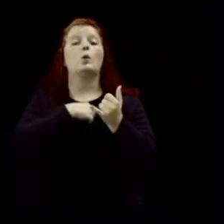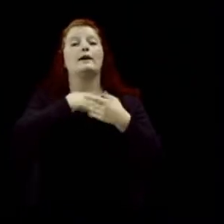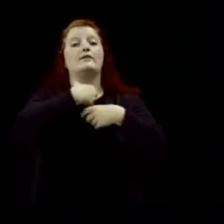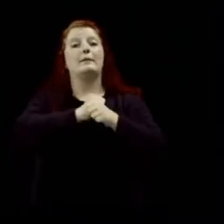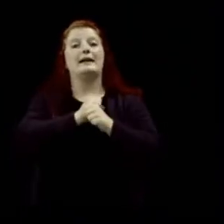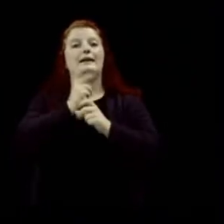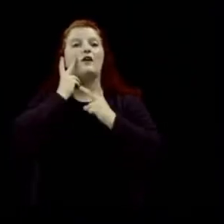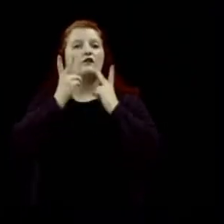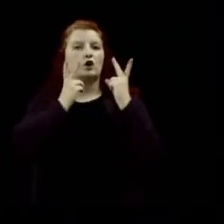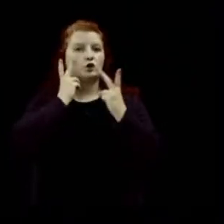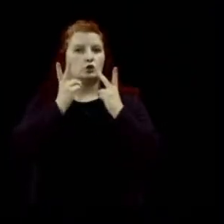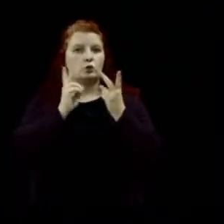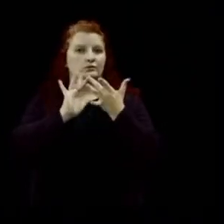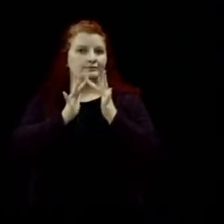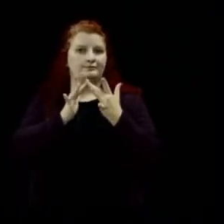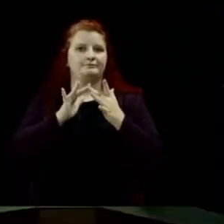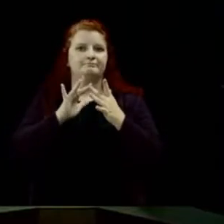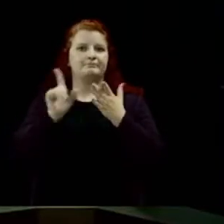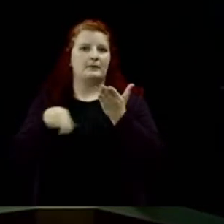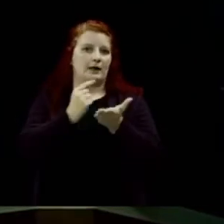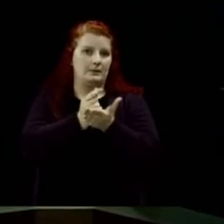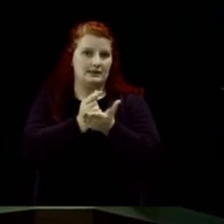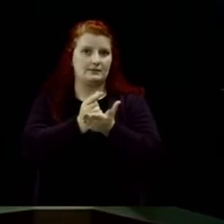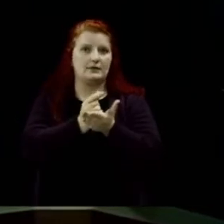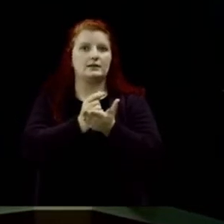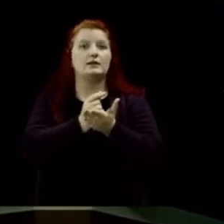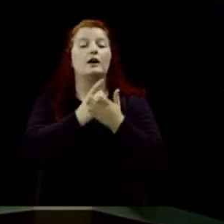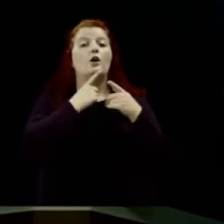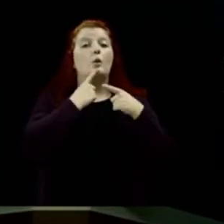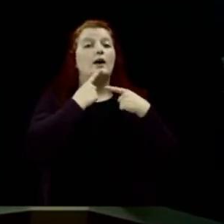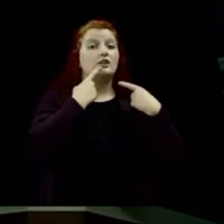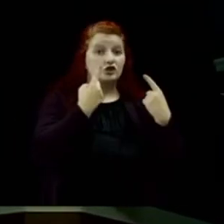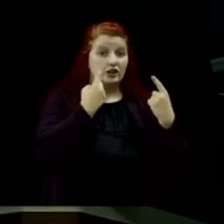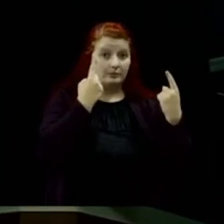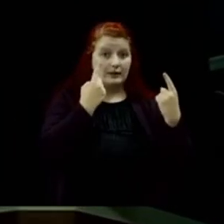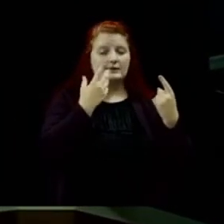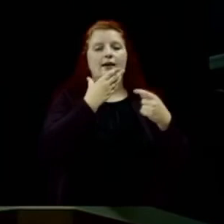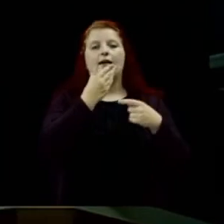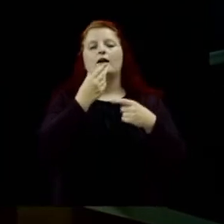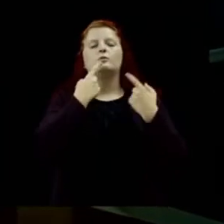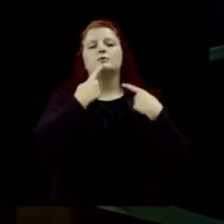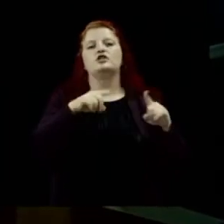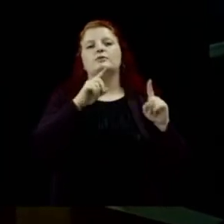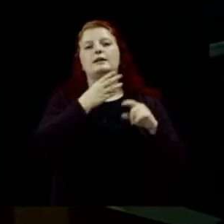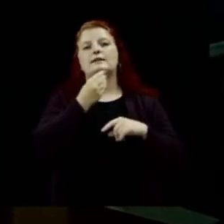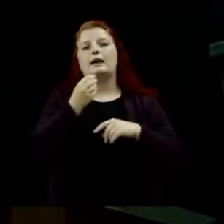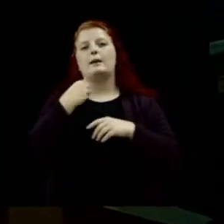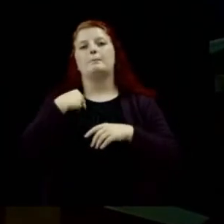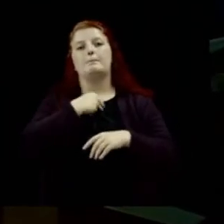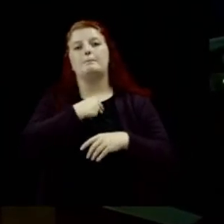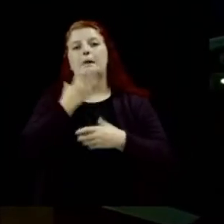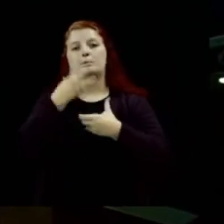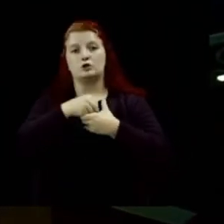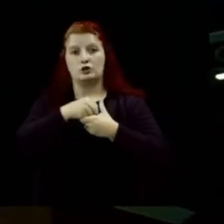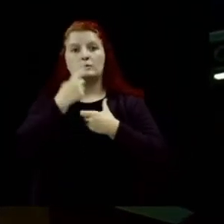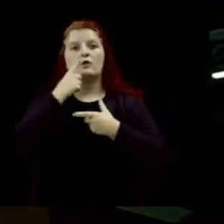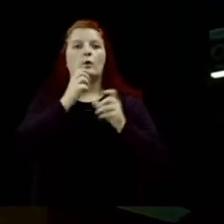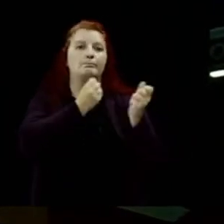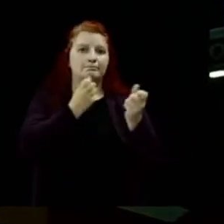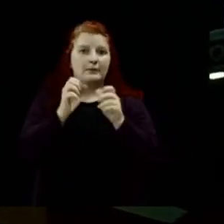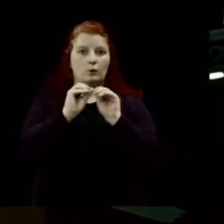virtual commencement. Achievements and membership in various campus organizations. Please